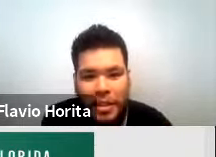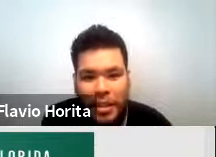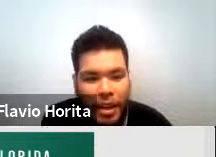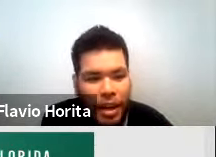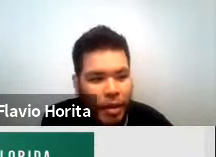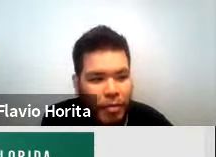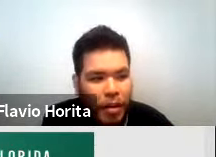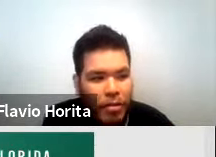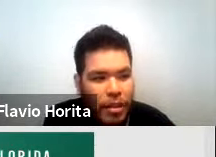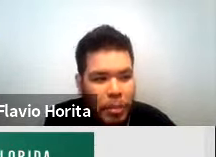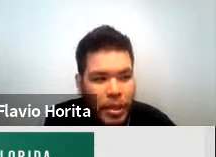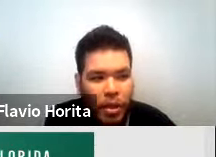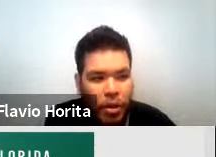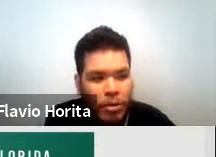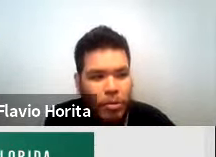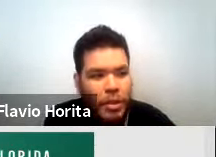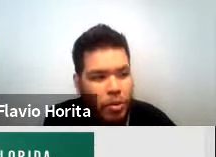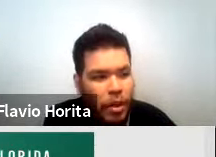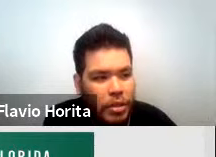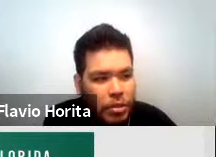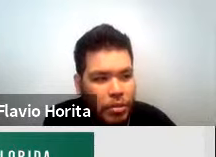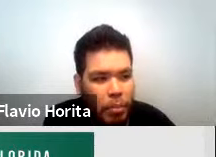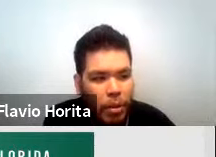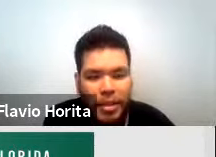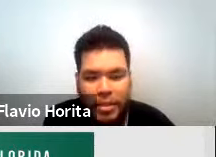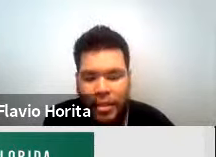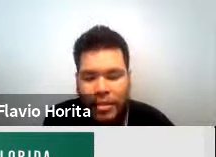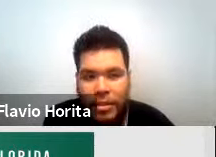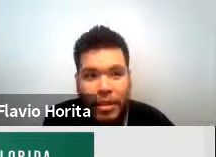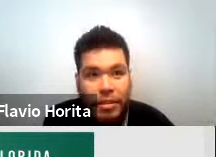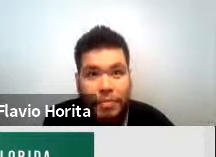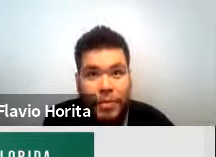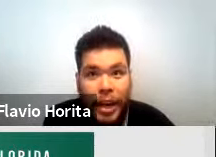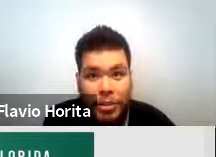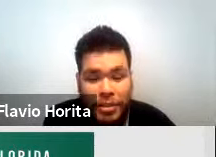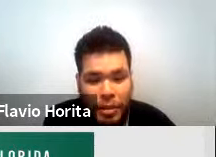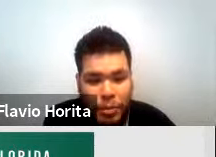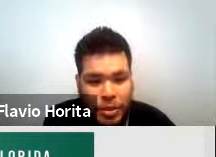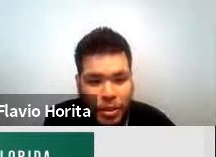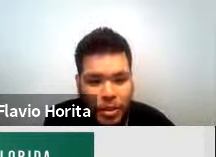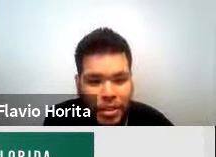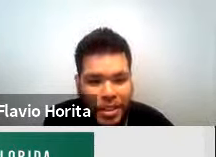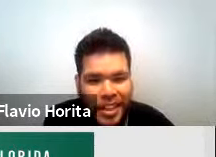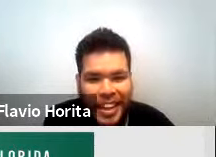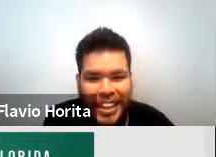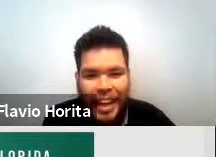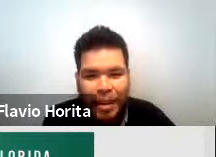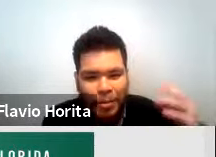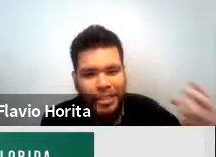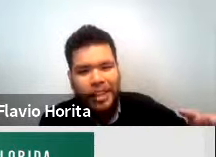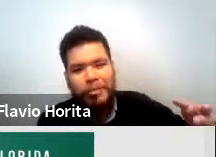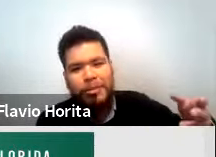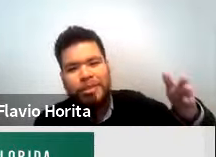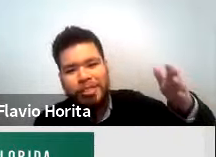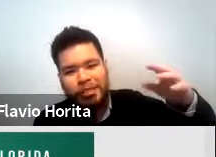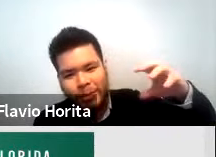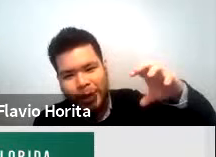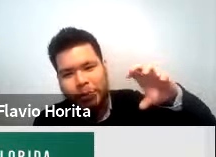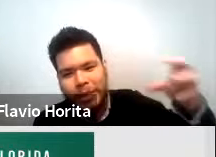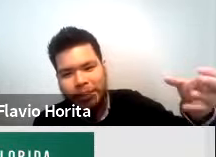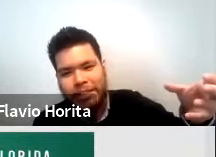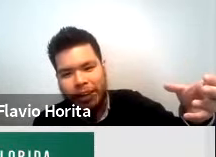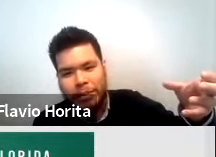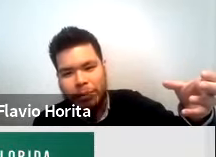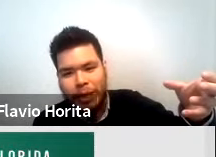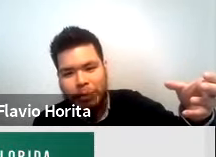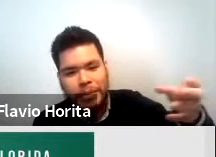because I found a little bit lost when I'm trying to apply design, the action design research. And every time